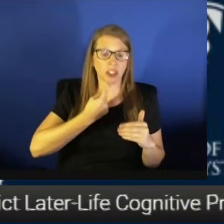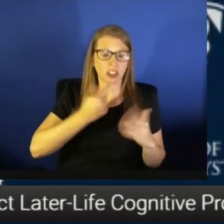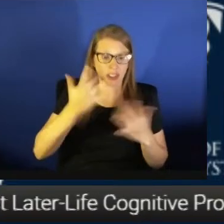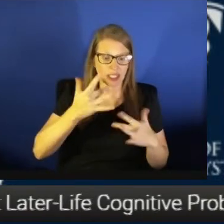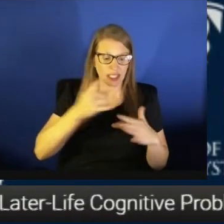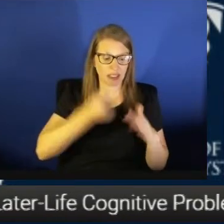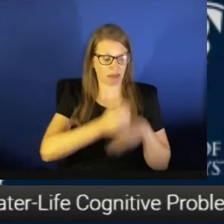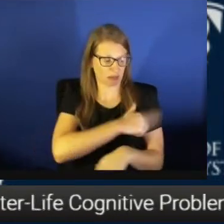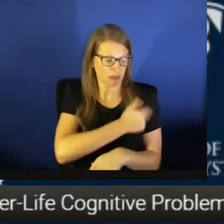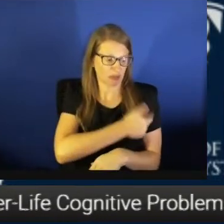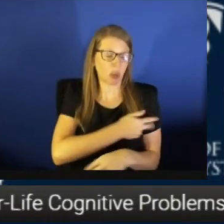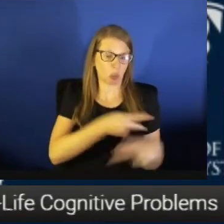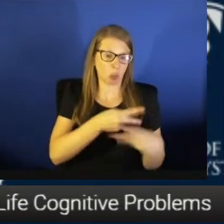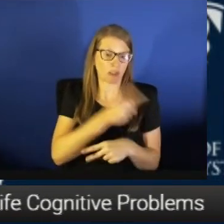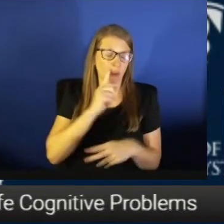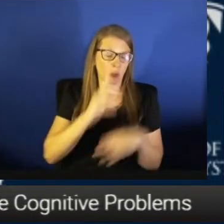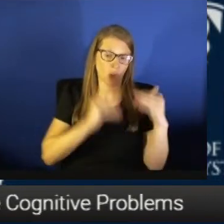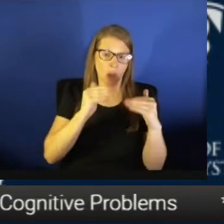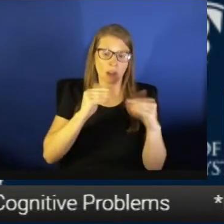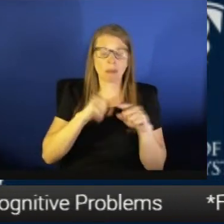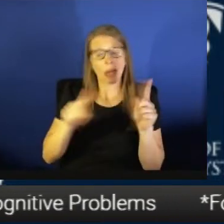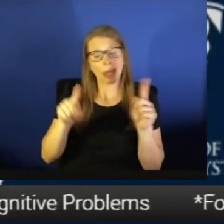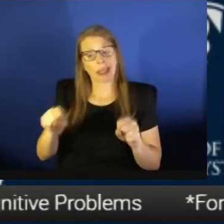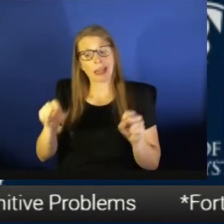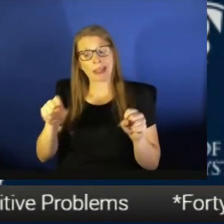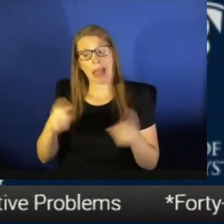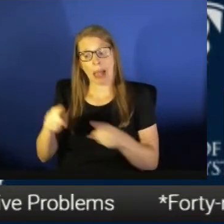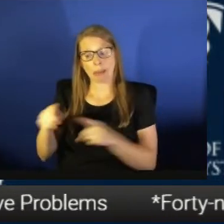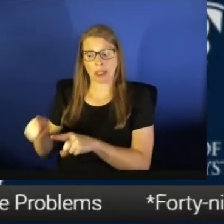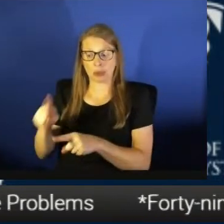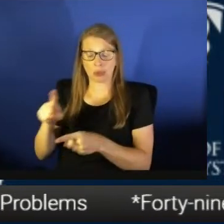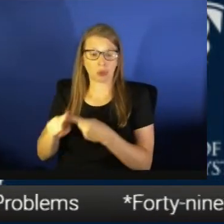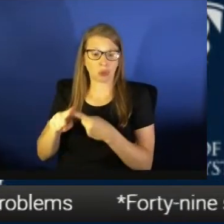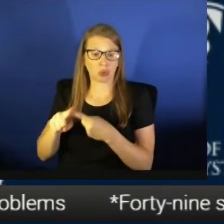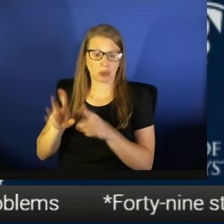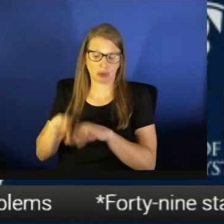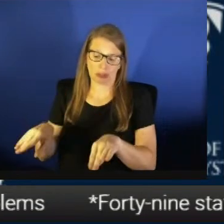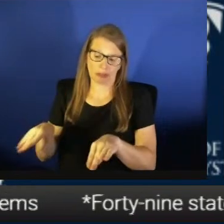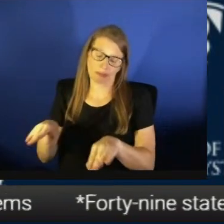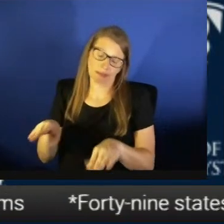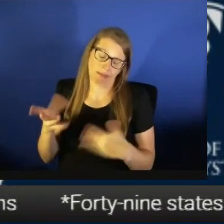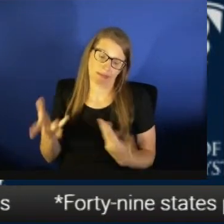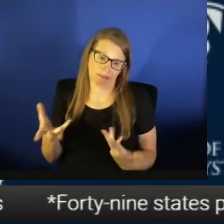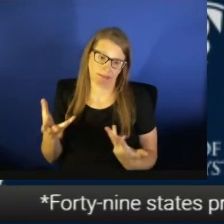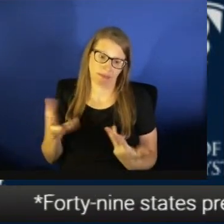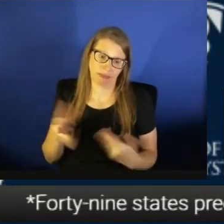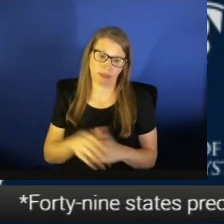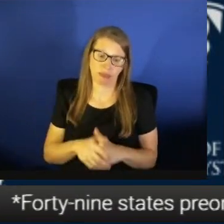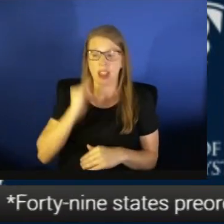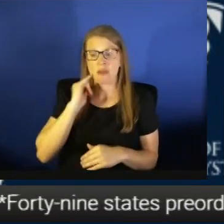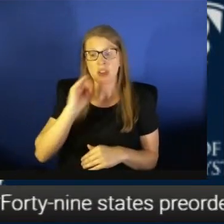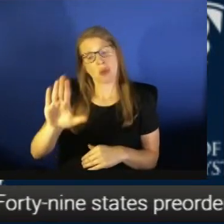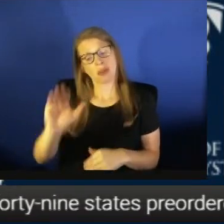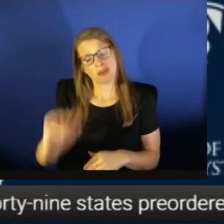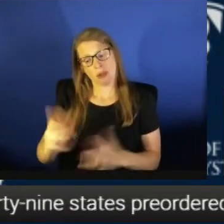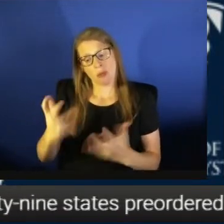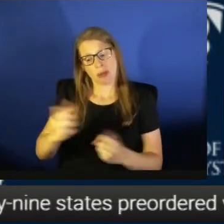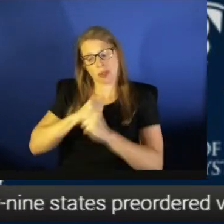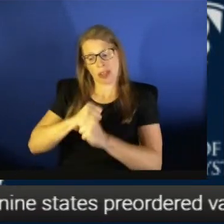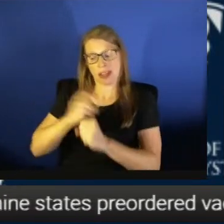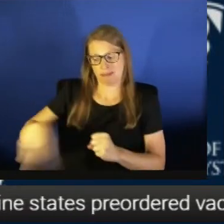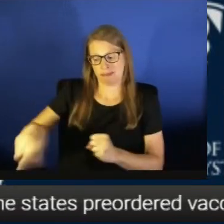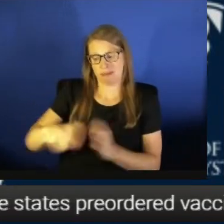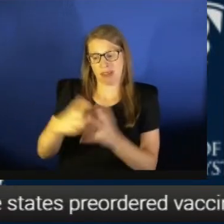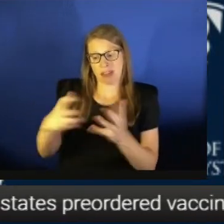the long COVID. But we know that can happen to individuals, and if it's your child, you want to try to protect them as much as possible. Again, we